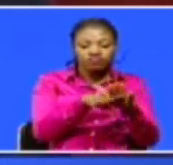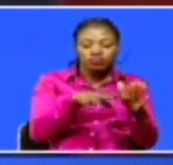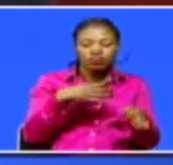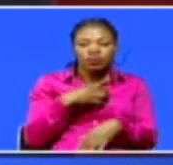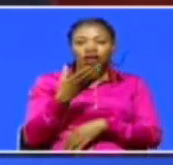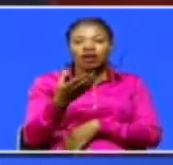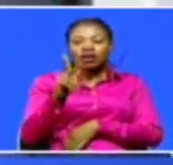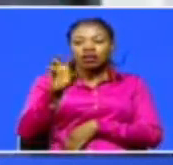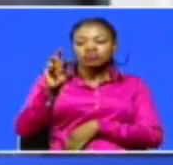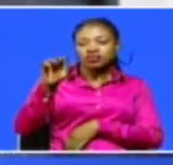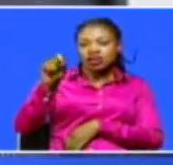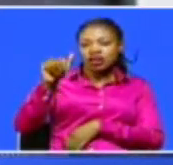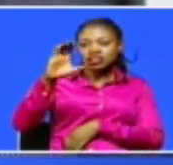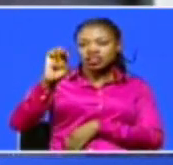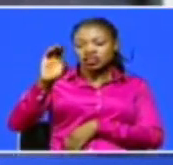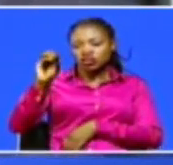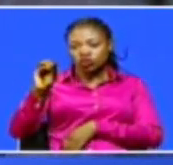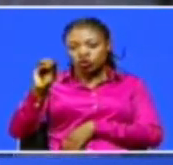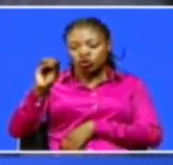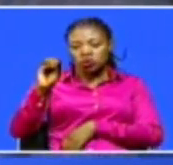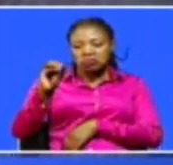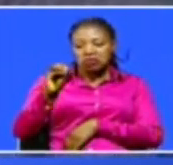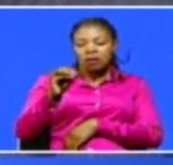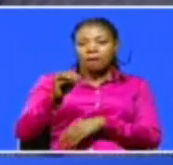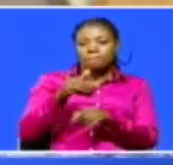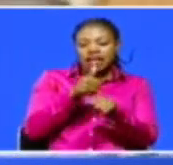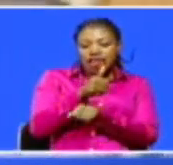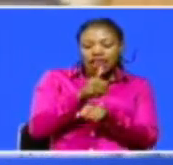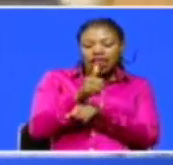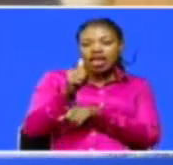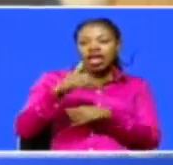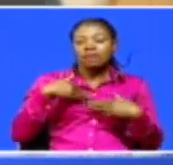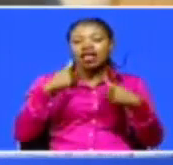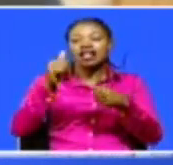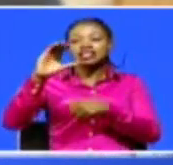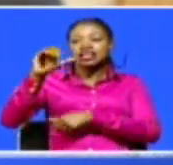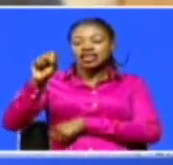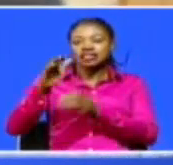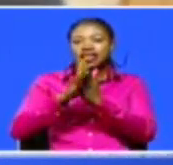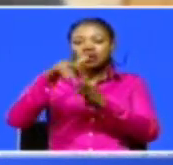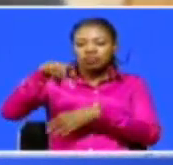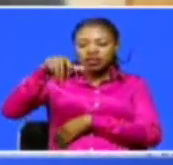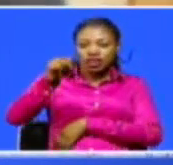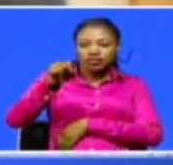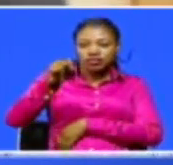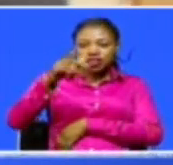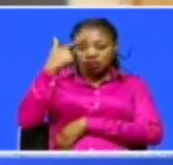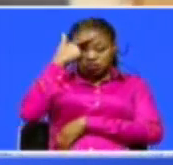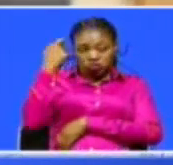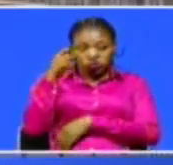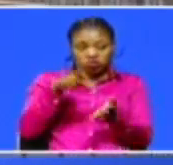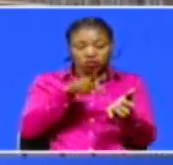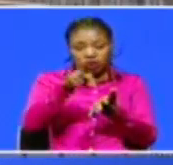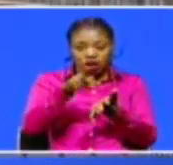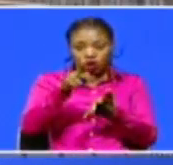John Amanjari shifted the blame on Health CS Mutahi Kagwe and Health PS Susan Muchache over the procurement